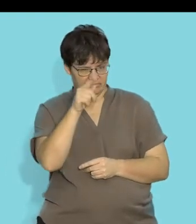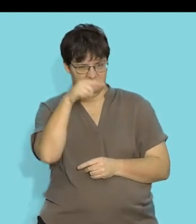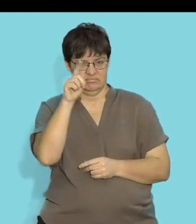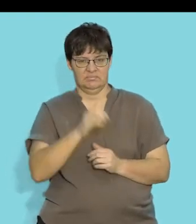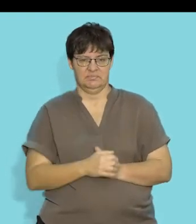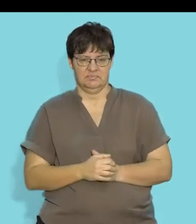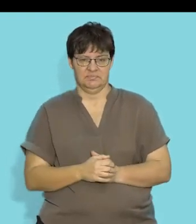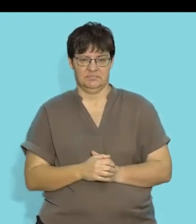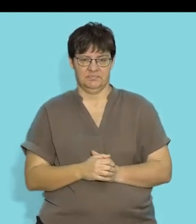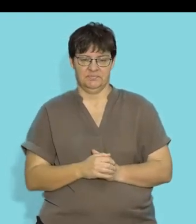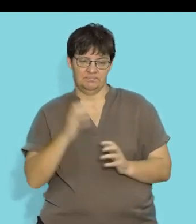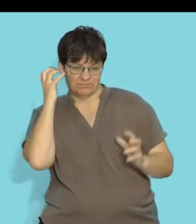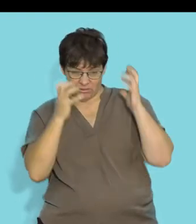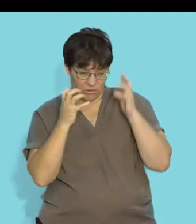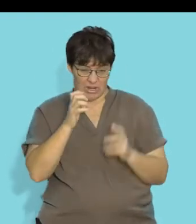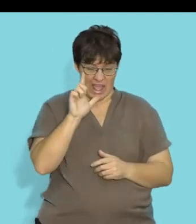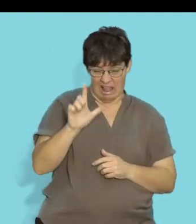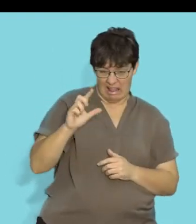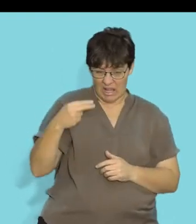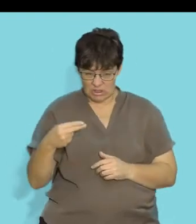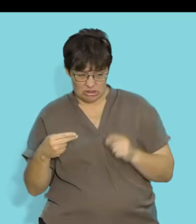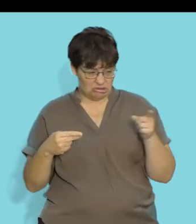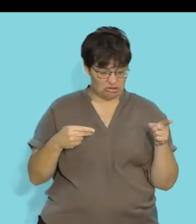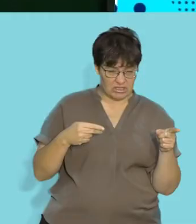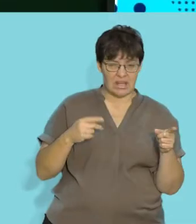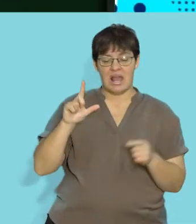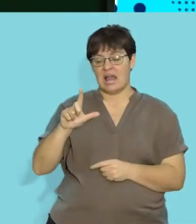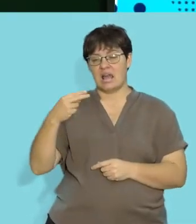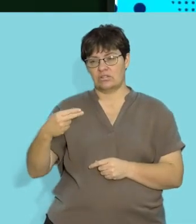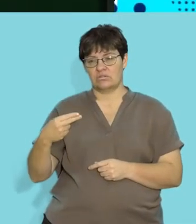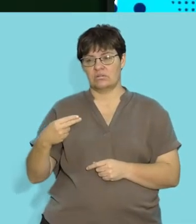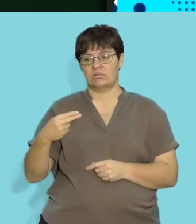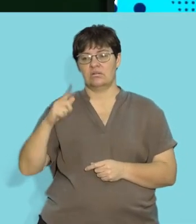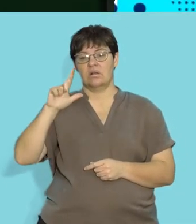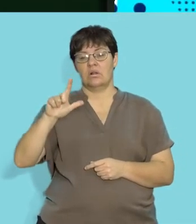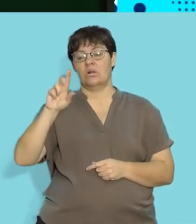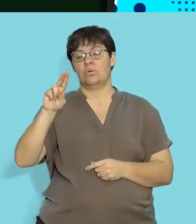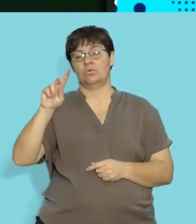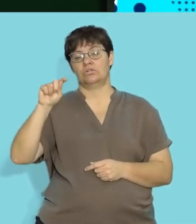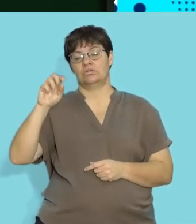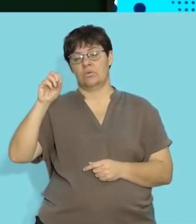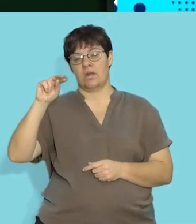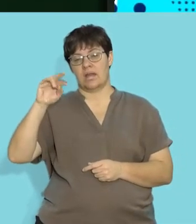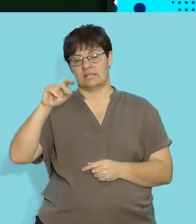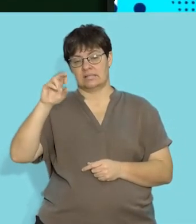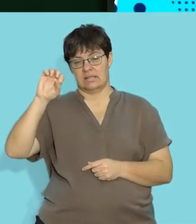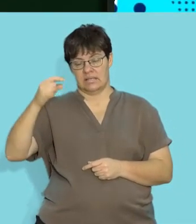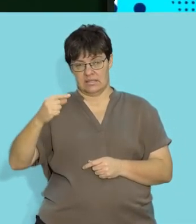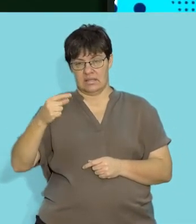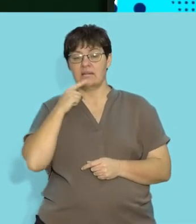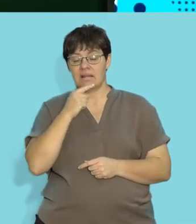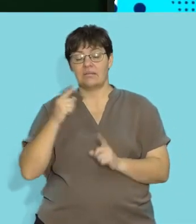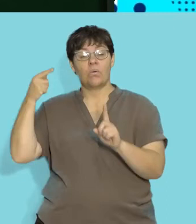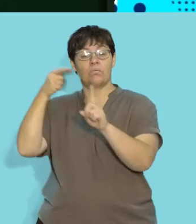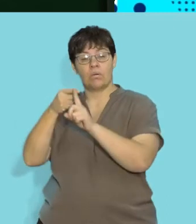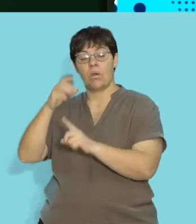That would be the correct answer. If you're confused between LH, remember that LH stands for luteinizing hormone, and that targets